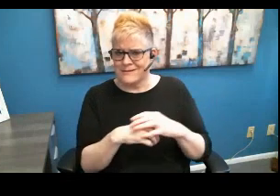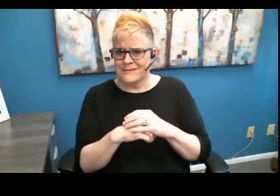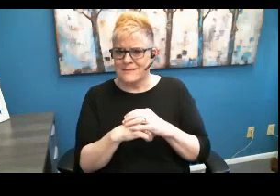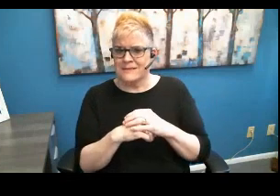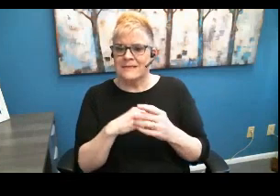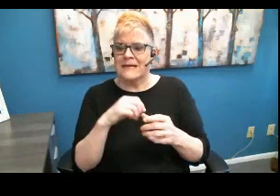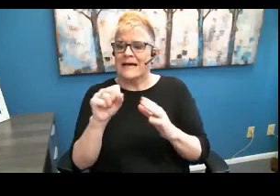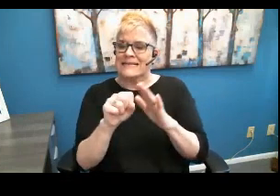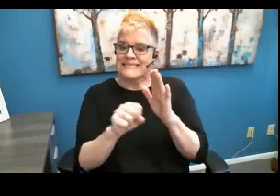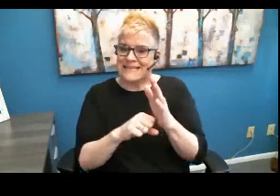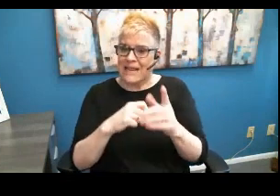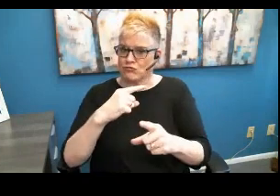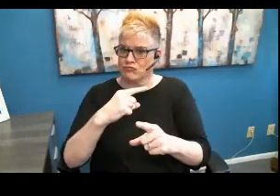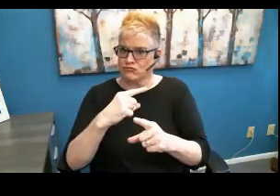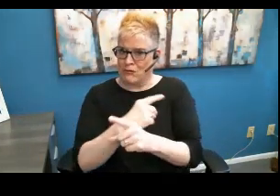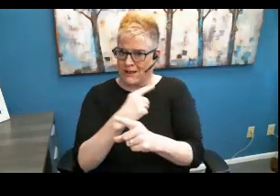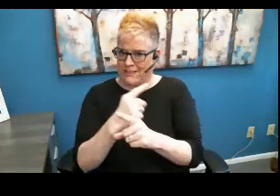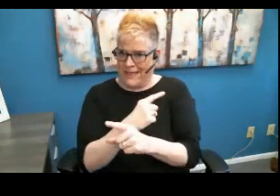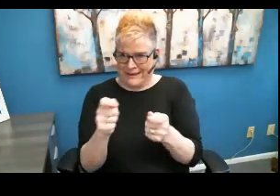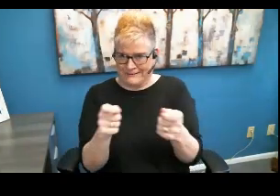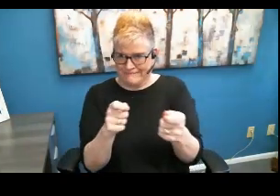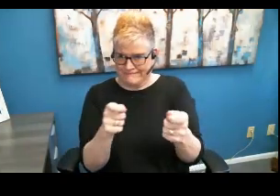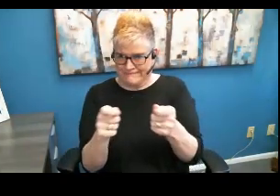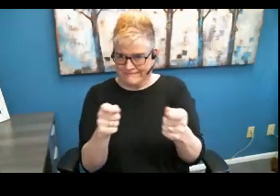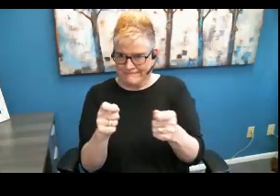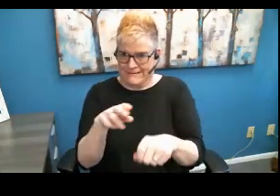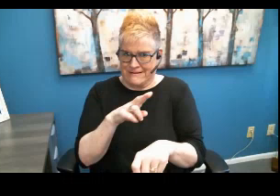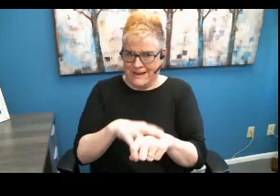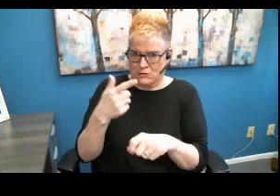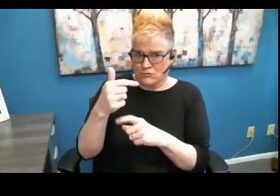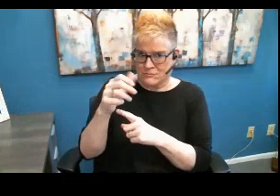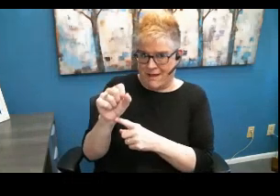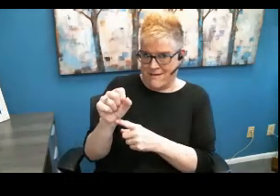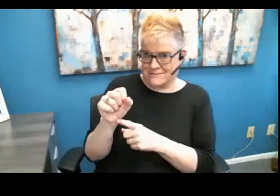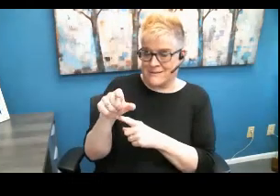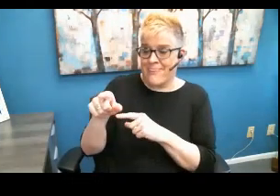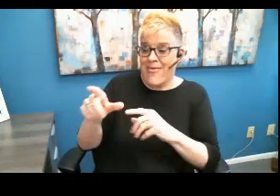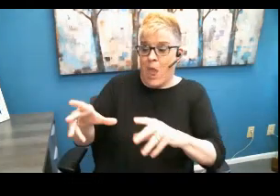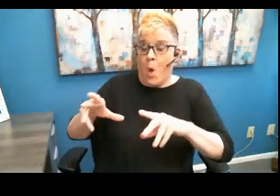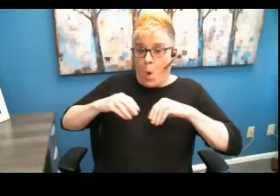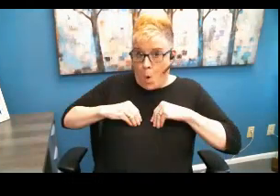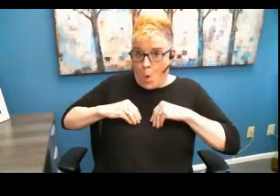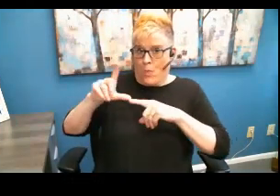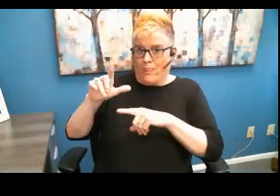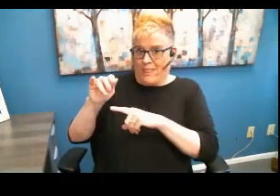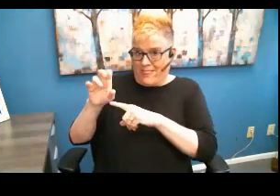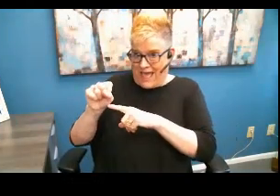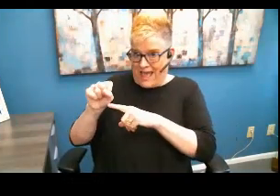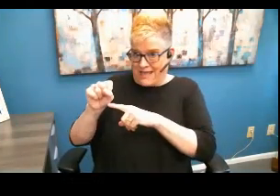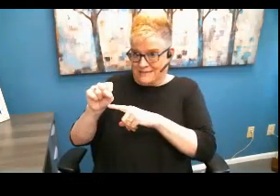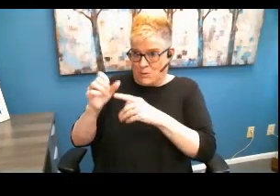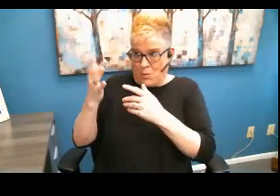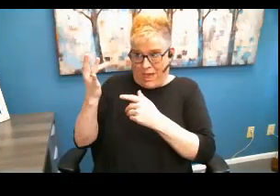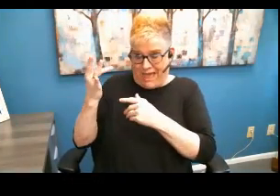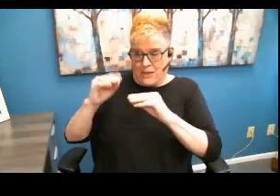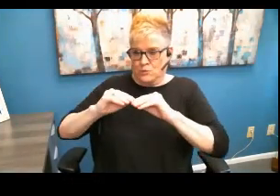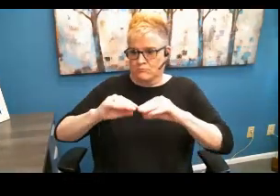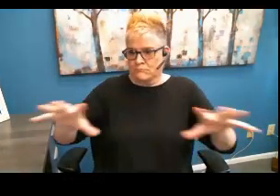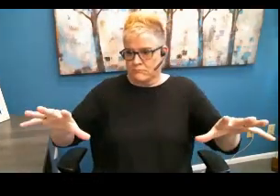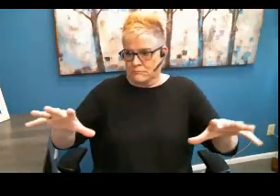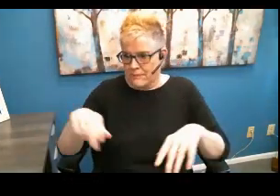regulated natural gas utility, which owns the gas lines and equipment necessary to deliver natural gas. So when I